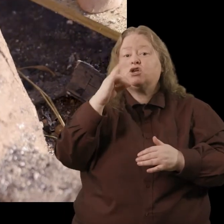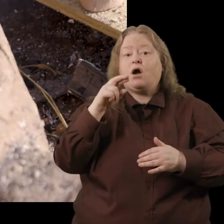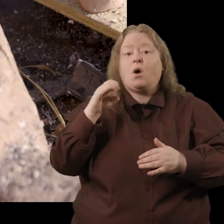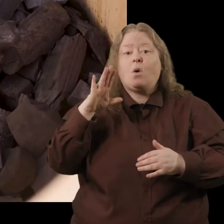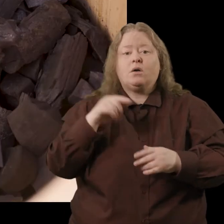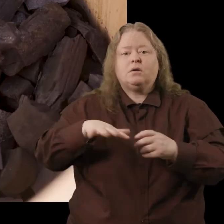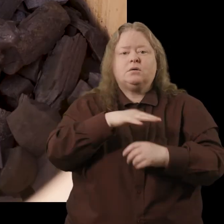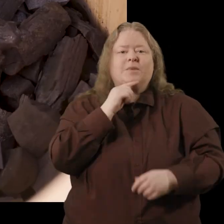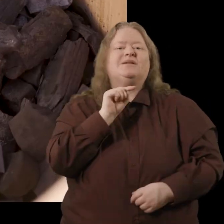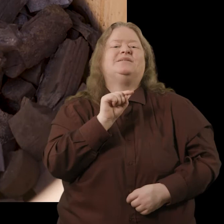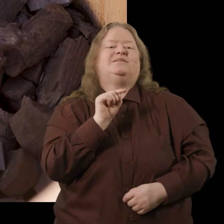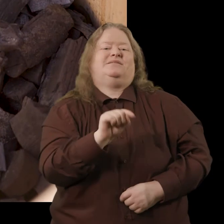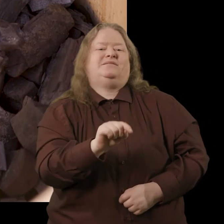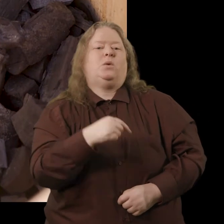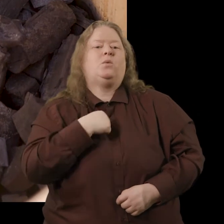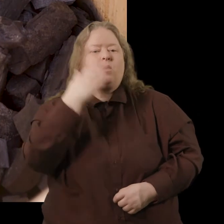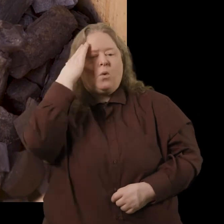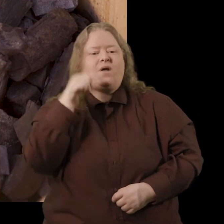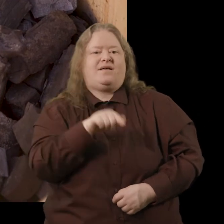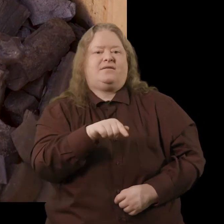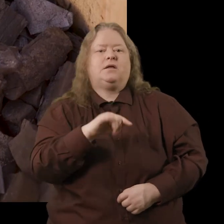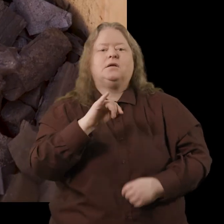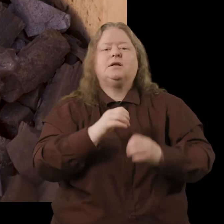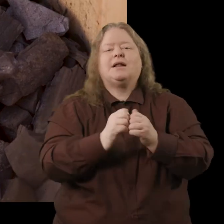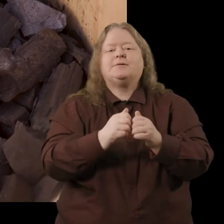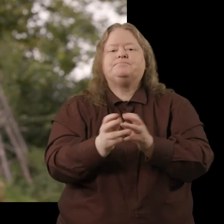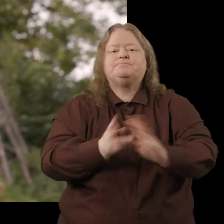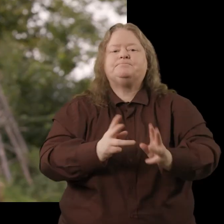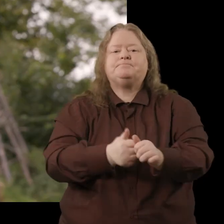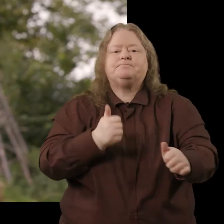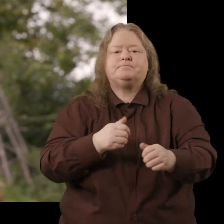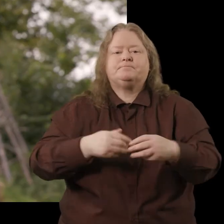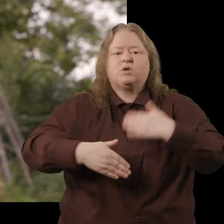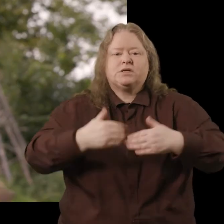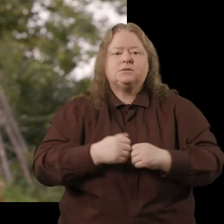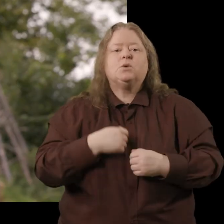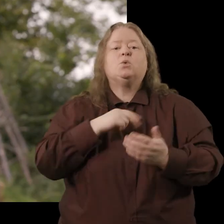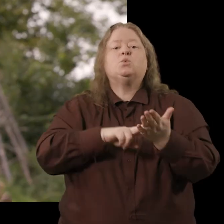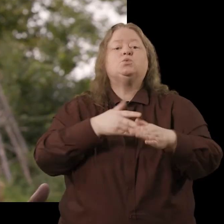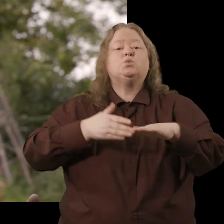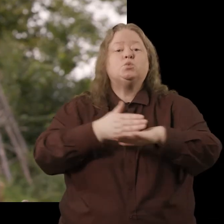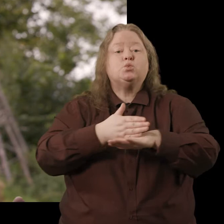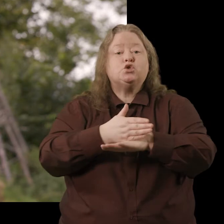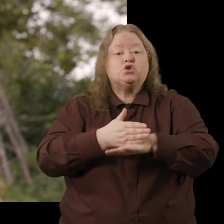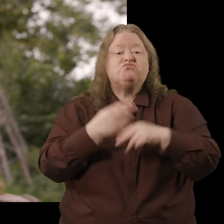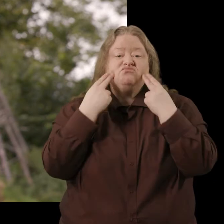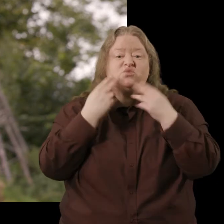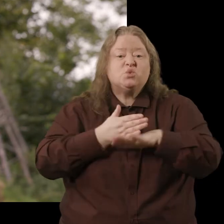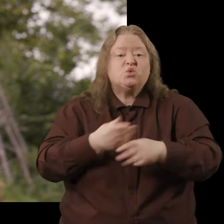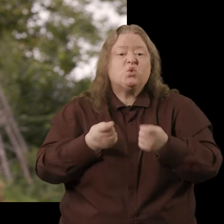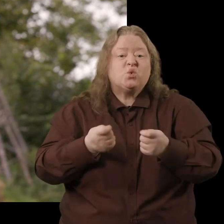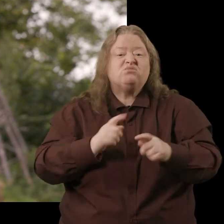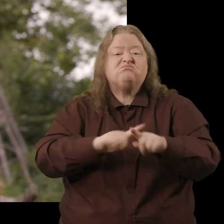good indicator that we have an industrial process, a kind of a high heat process. You would use wood to cook and to do a lot